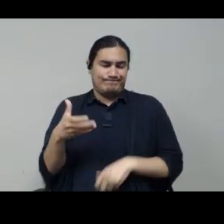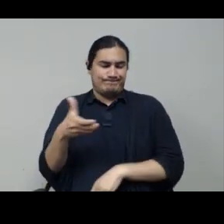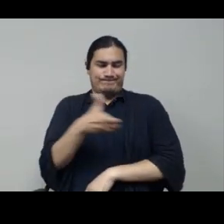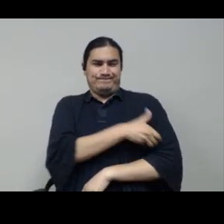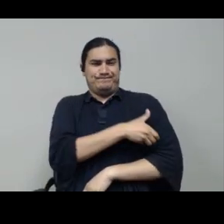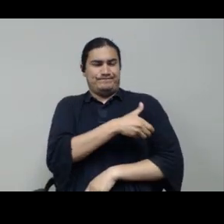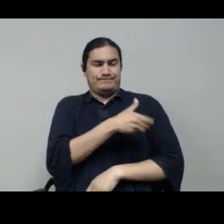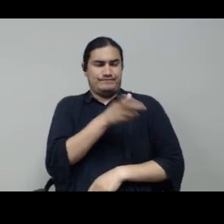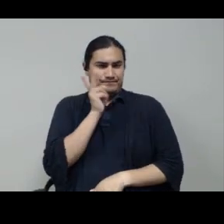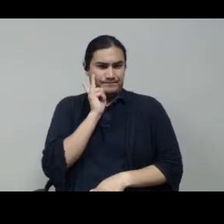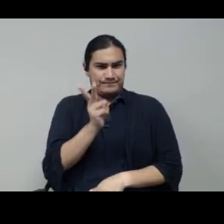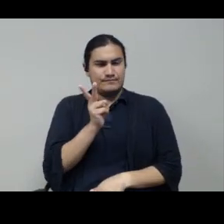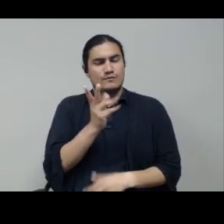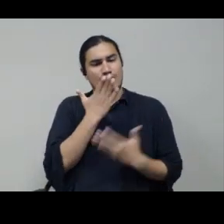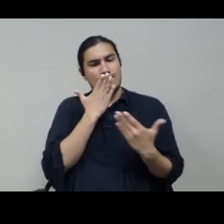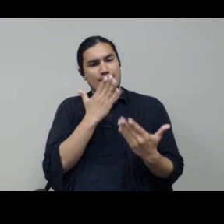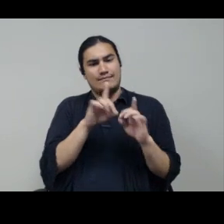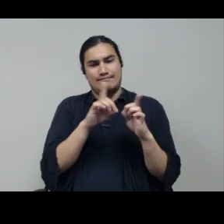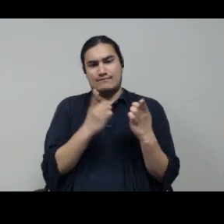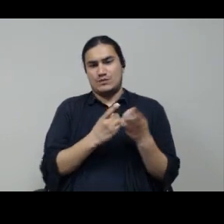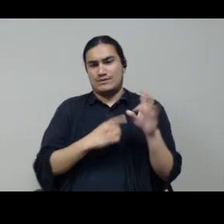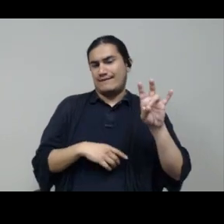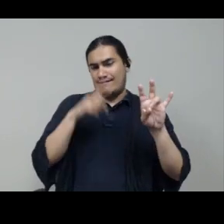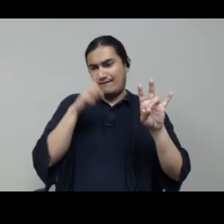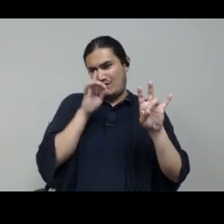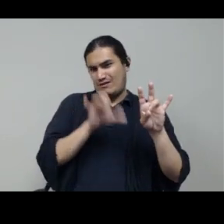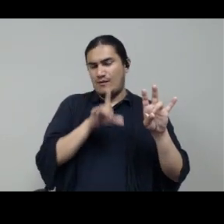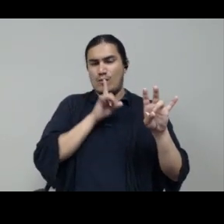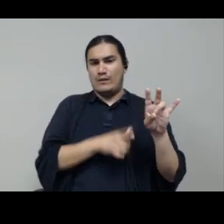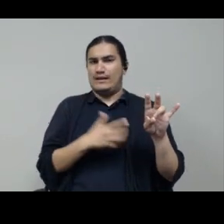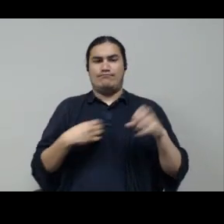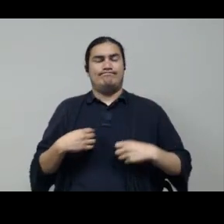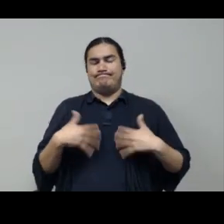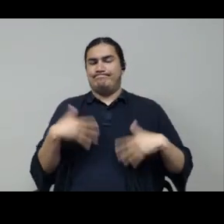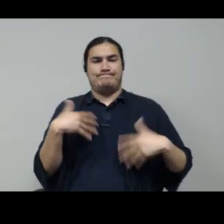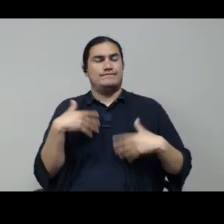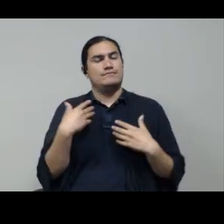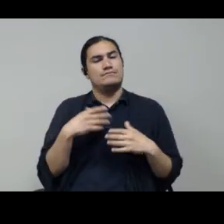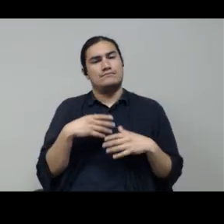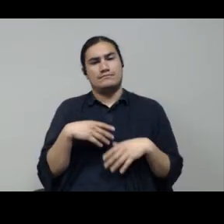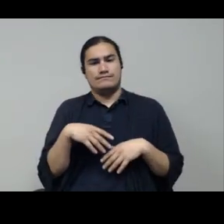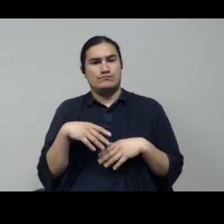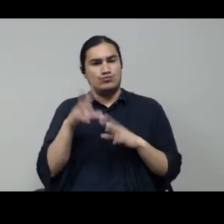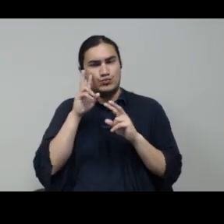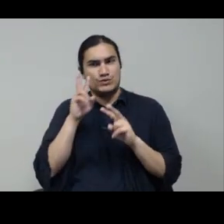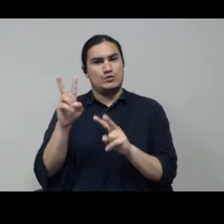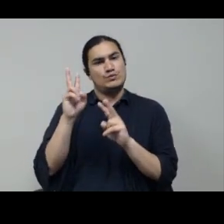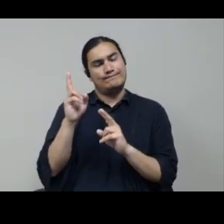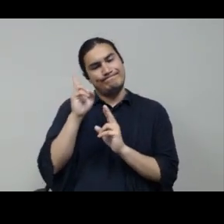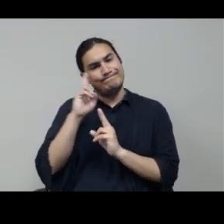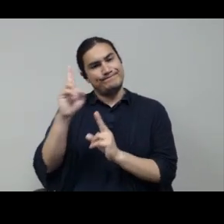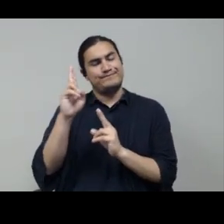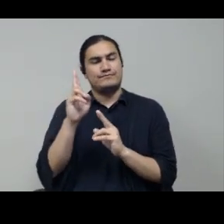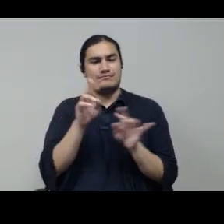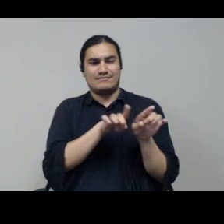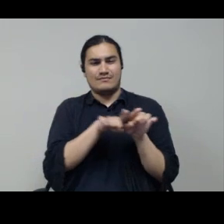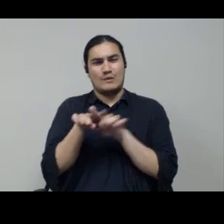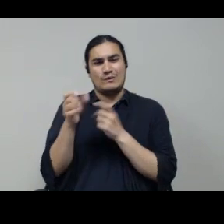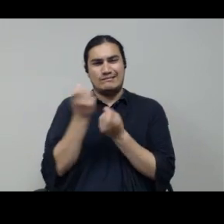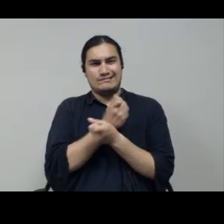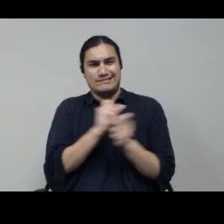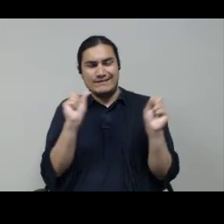wanted to thank District 7 for a really moving tribute and a very important set of safety precautions for all of us. And